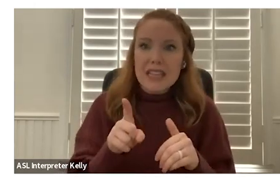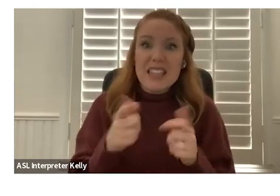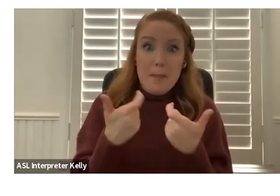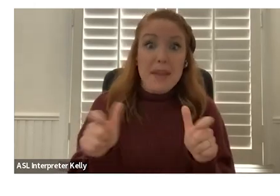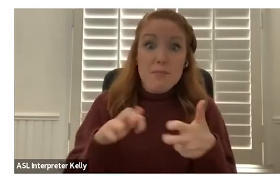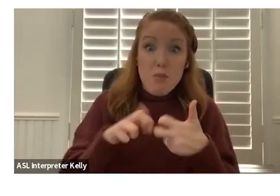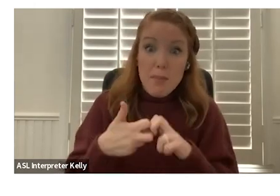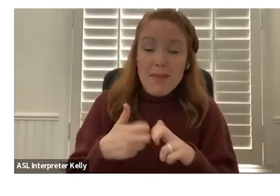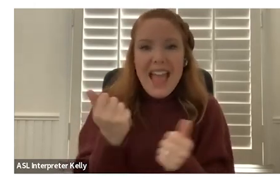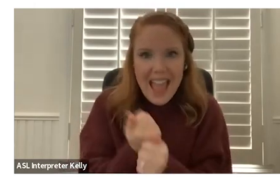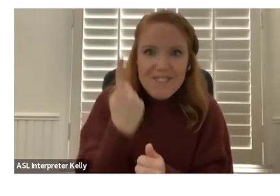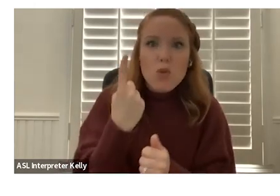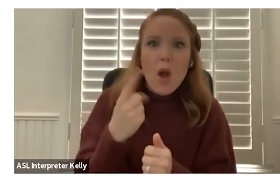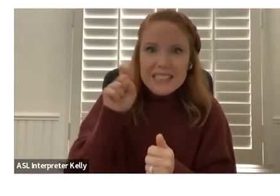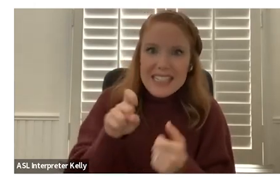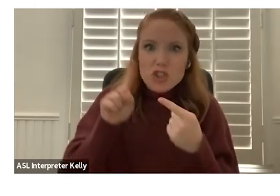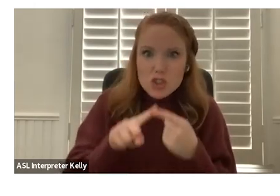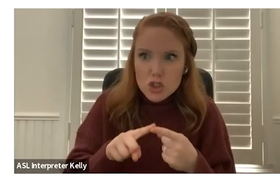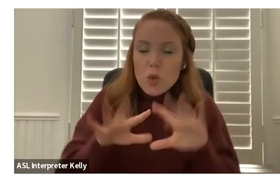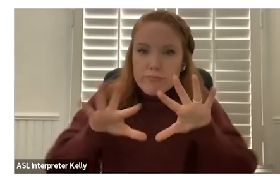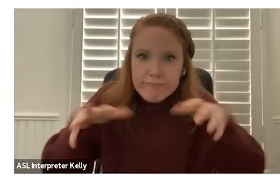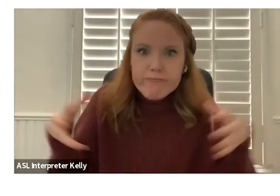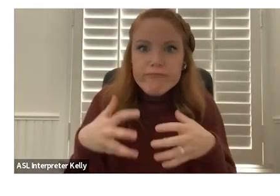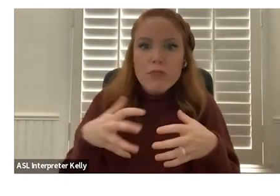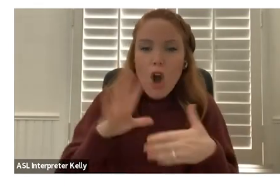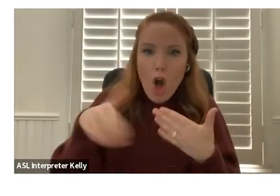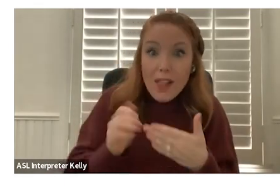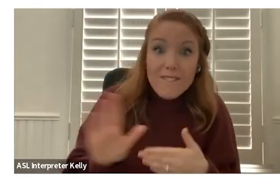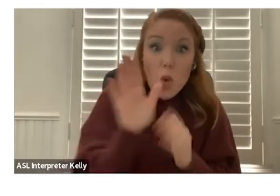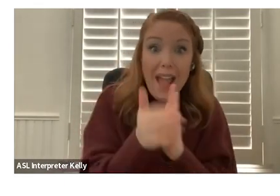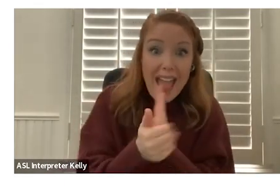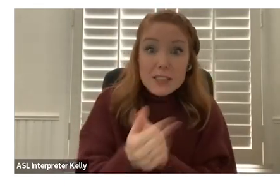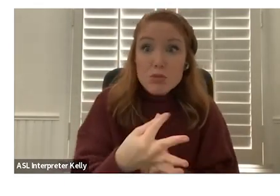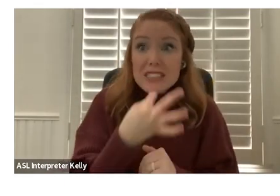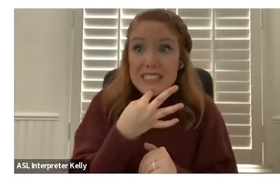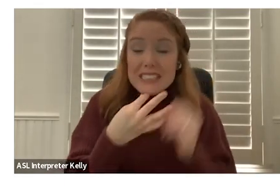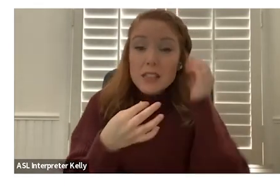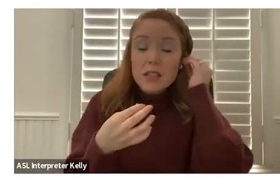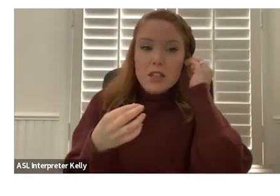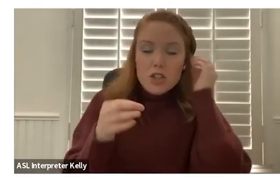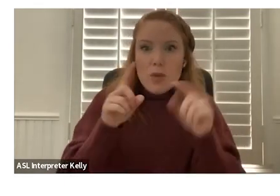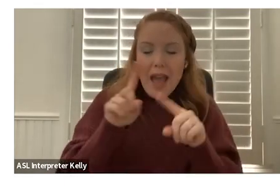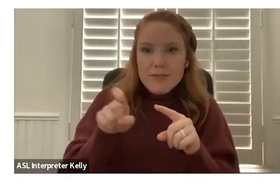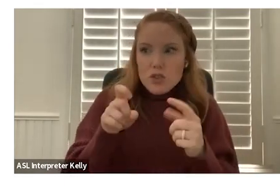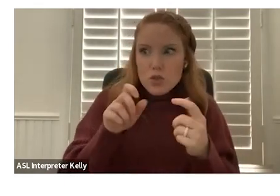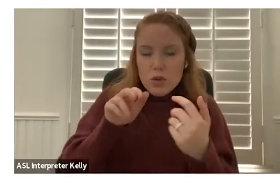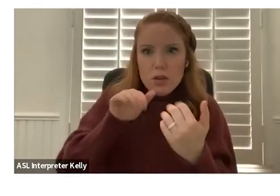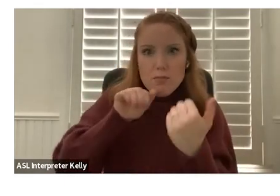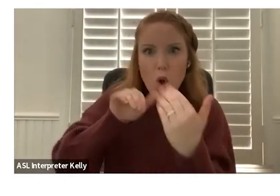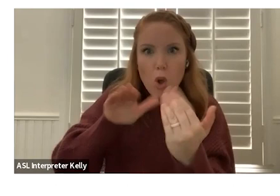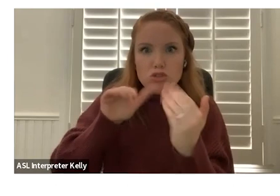system, this is how we dismantle it. Because again, it's, as Colin said in the beginning, it's compounding effects and it